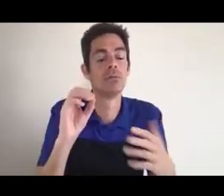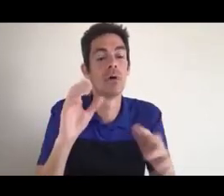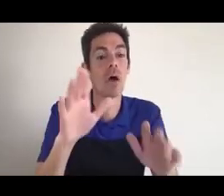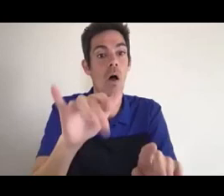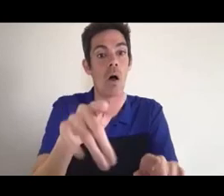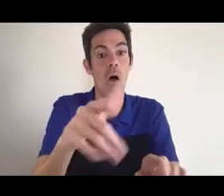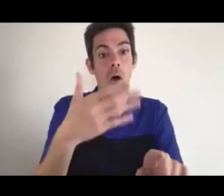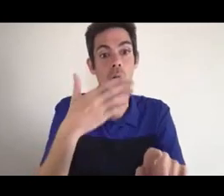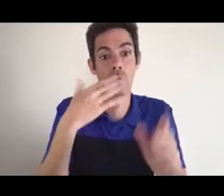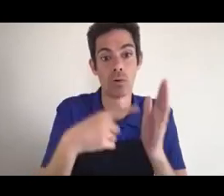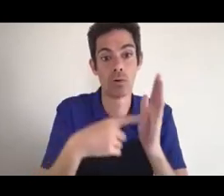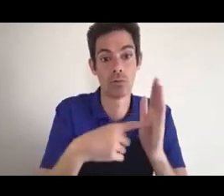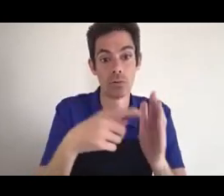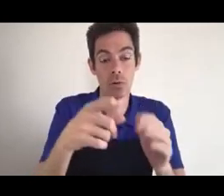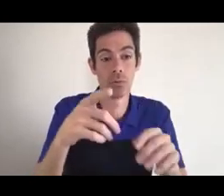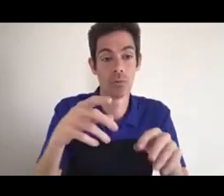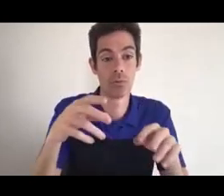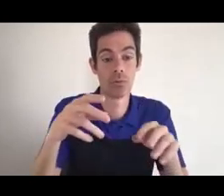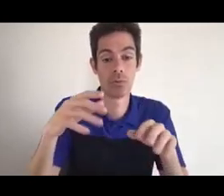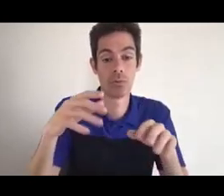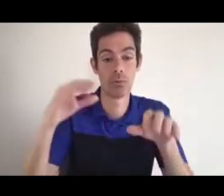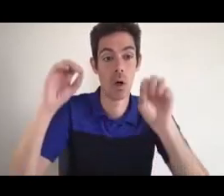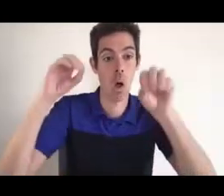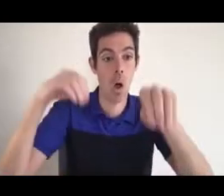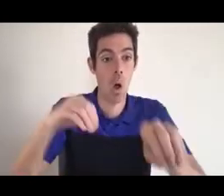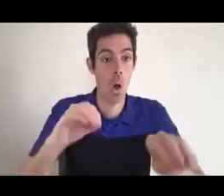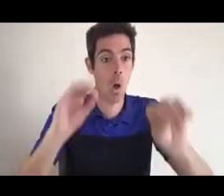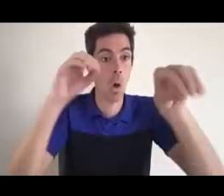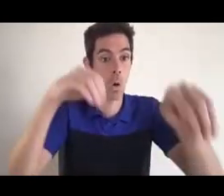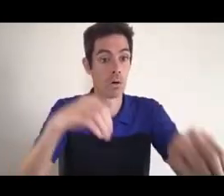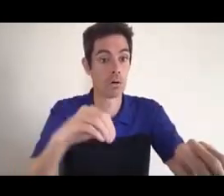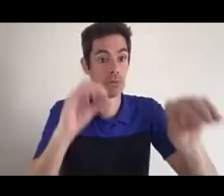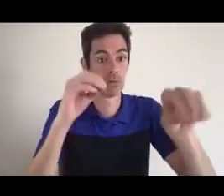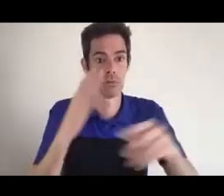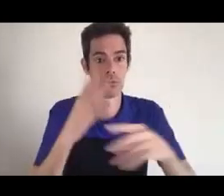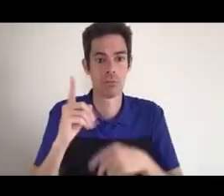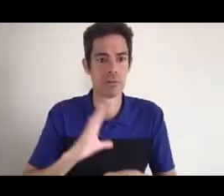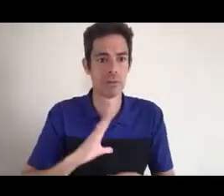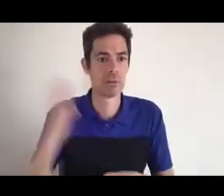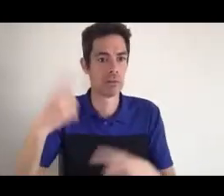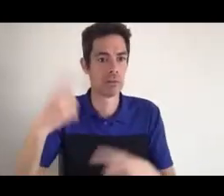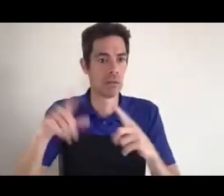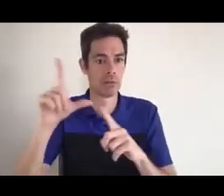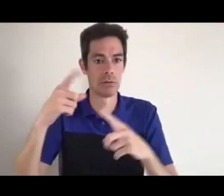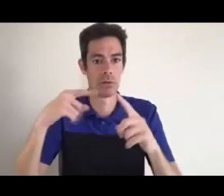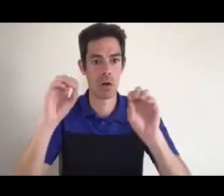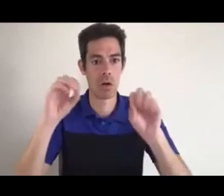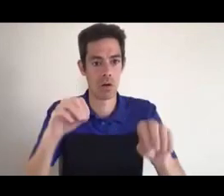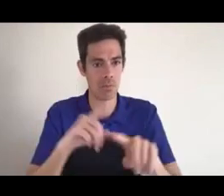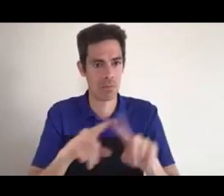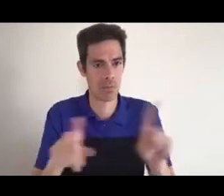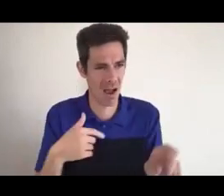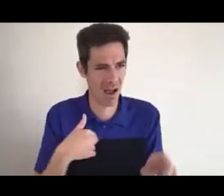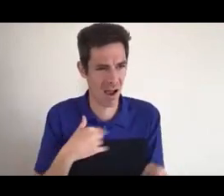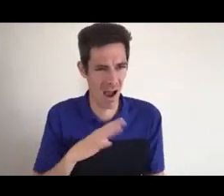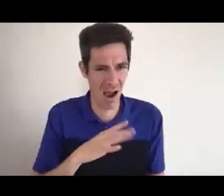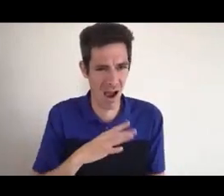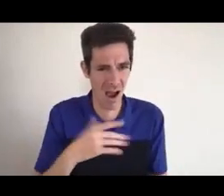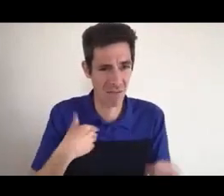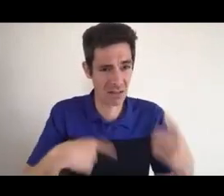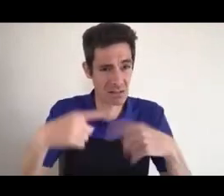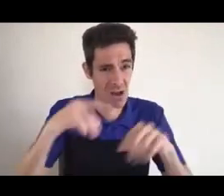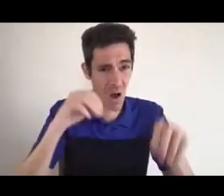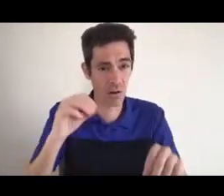very slowly. And so there's a good example. So like ocean, and some people don't like that to use